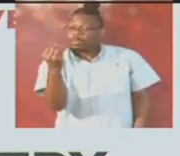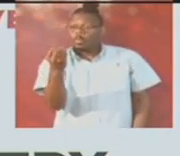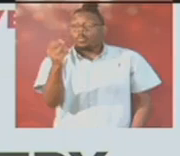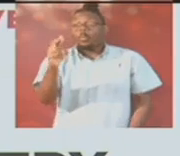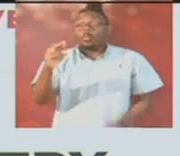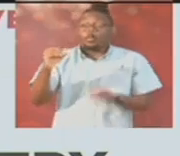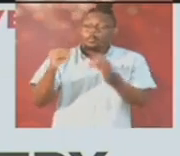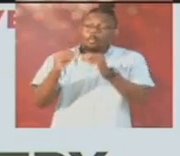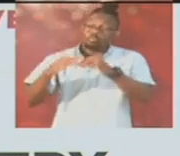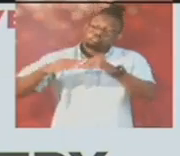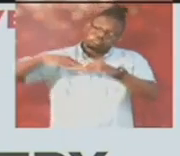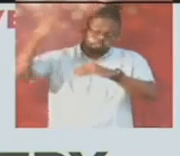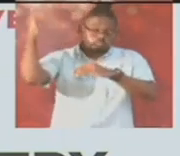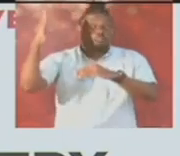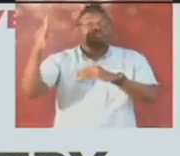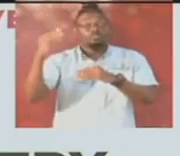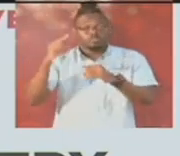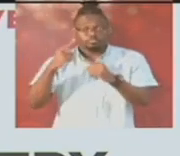now